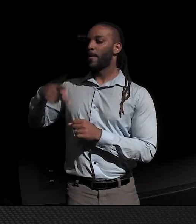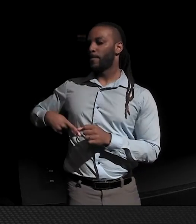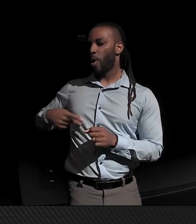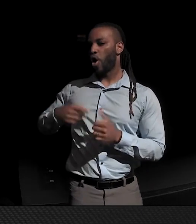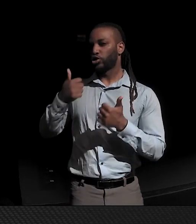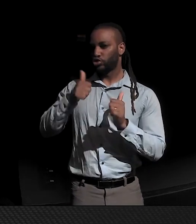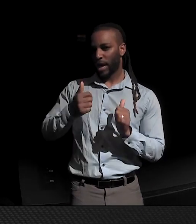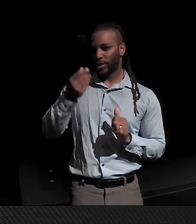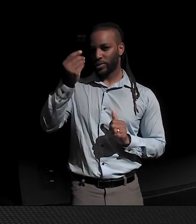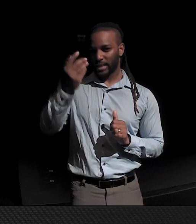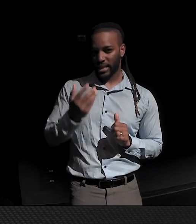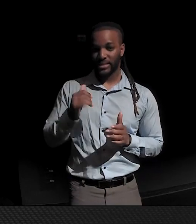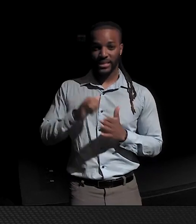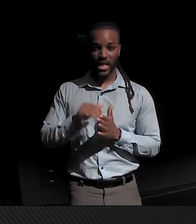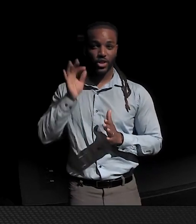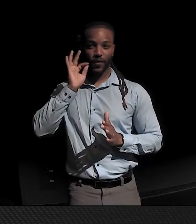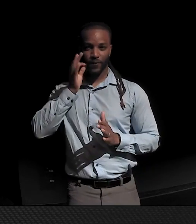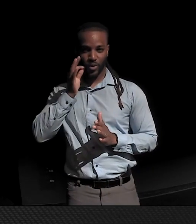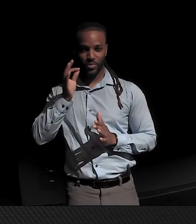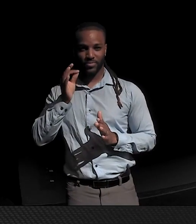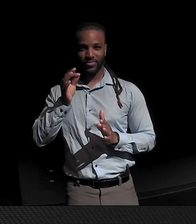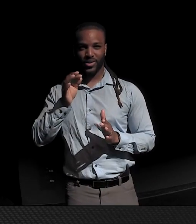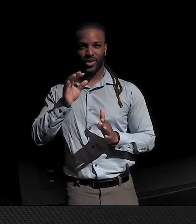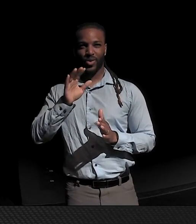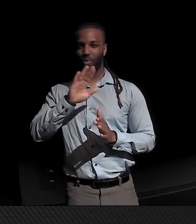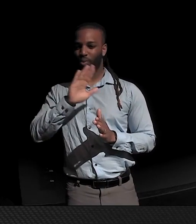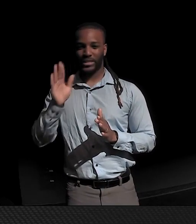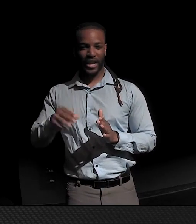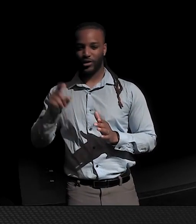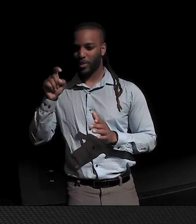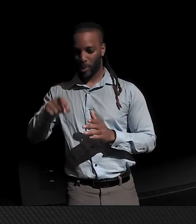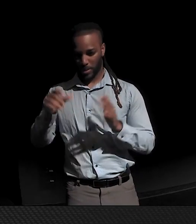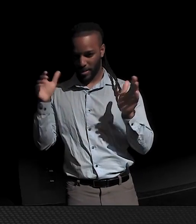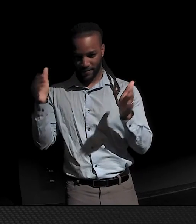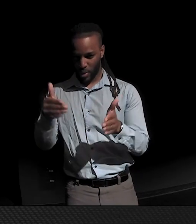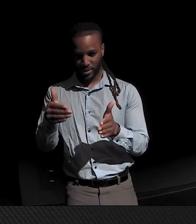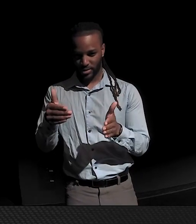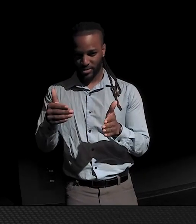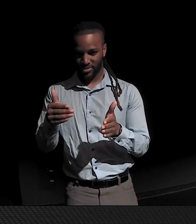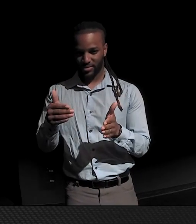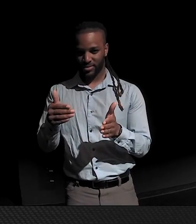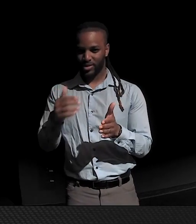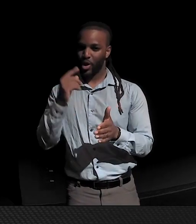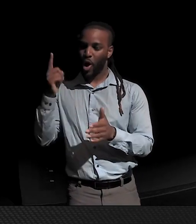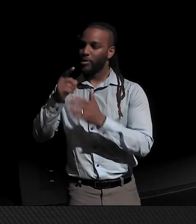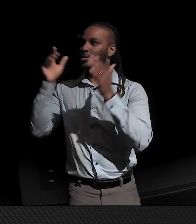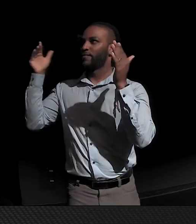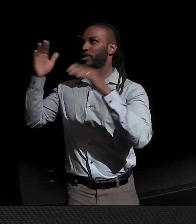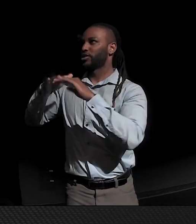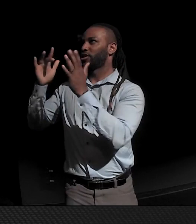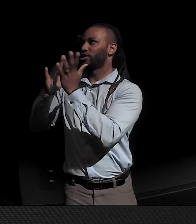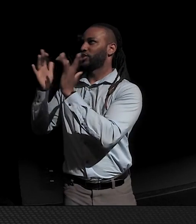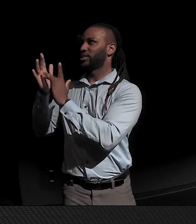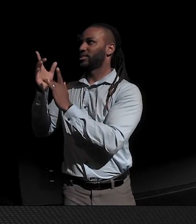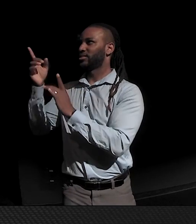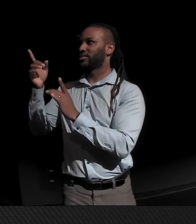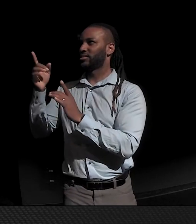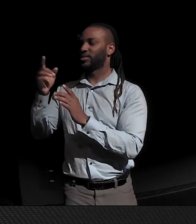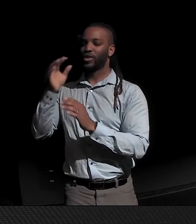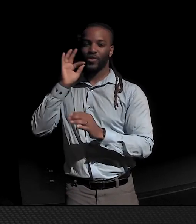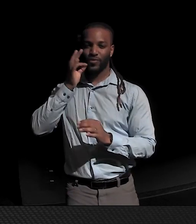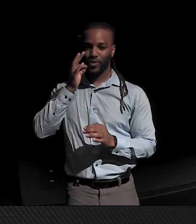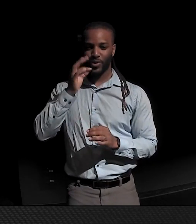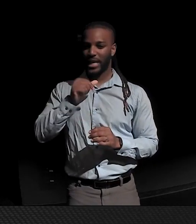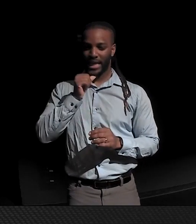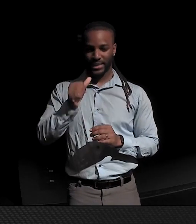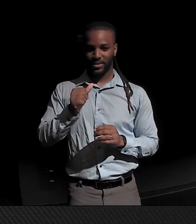tell us that the fruit was never meant to be what we focused on. It was always meant to be Jesus. The fruit isn't the prequel. It's